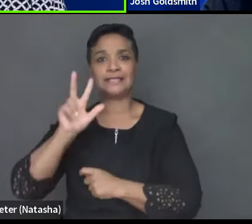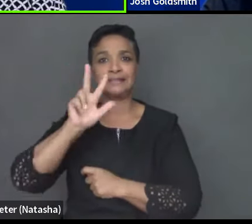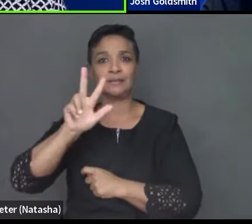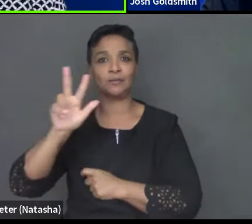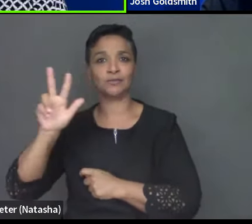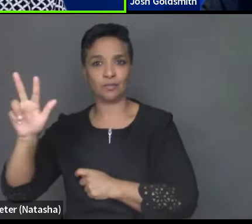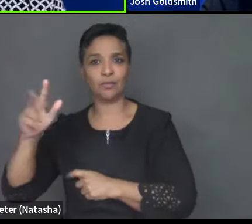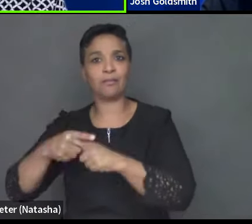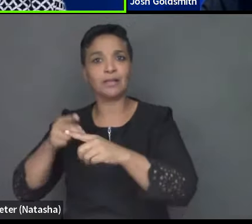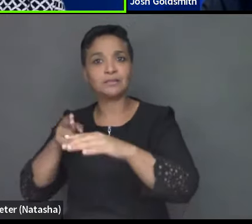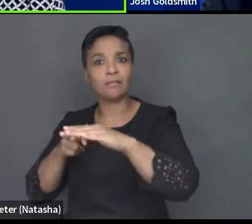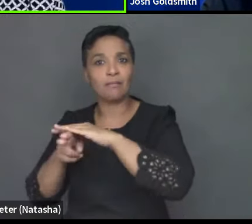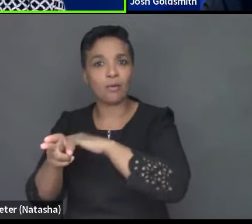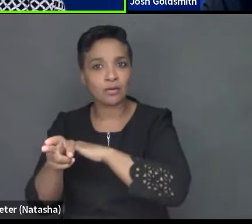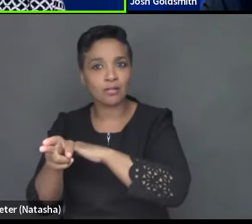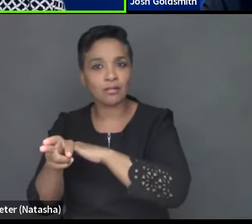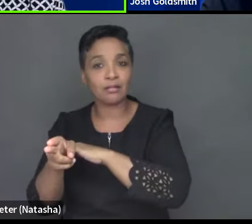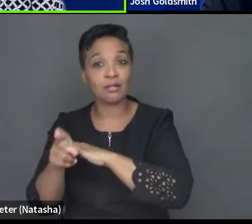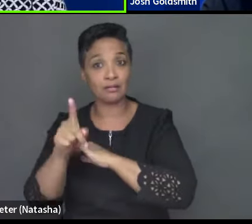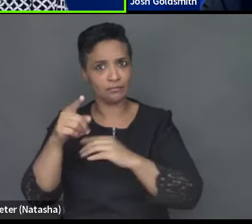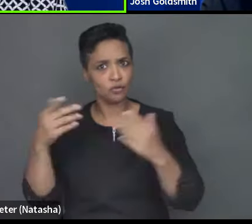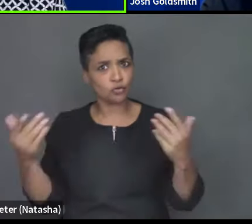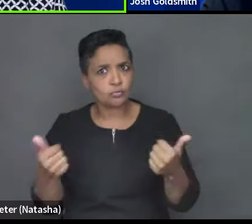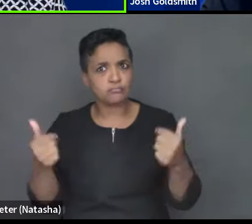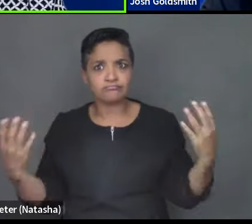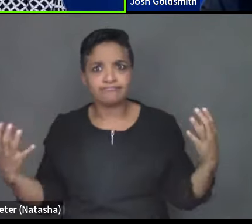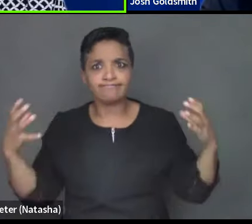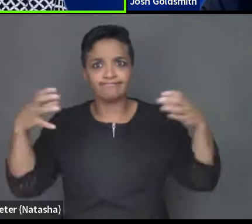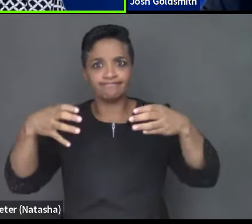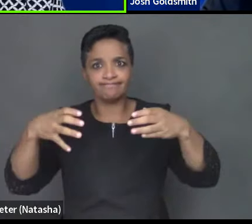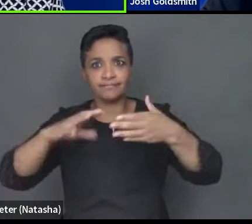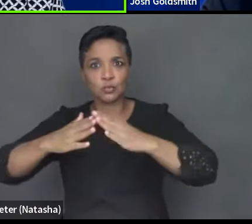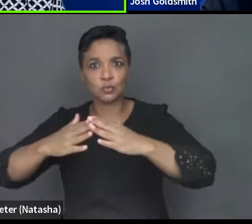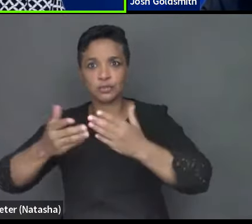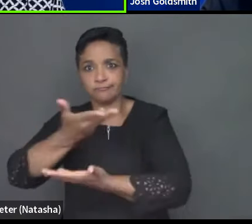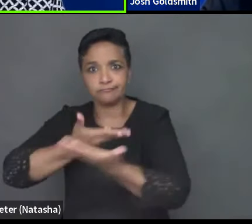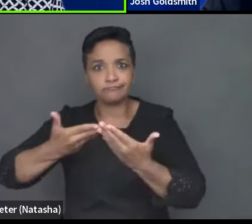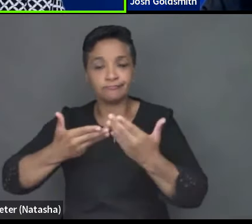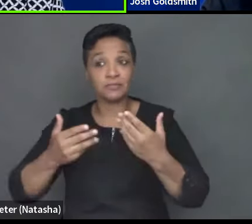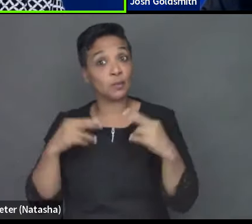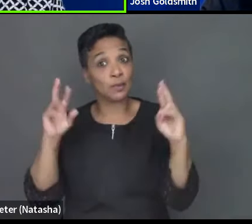know in the chat box, are you already in the community? And if you're not, we hope that you join today.